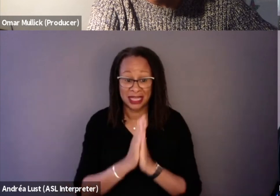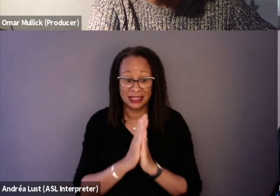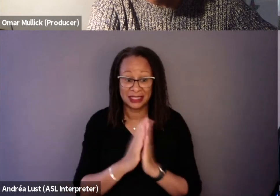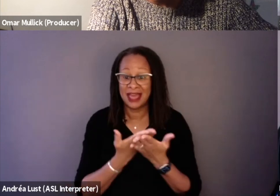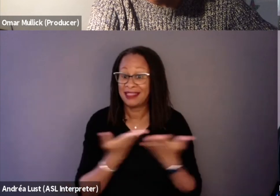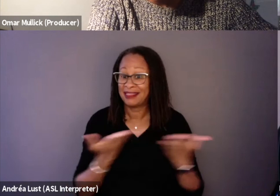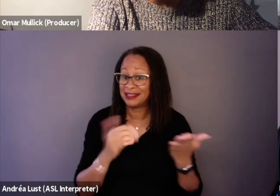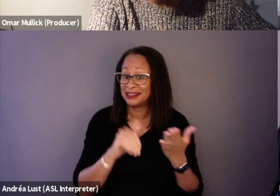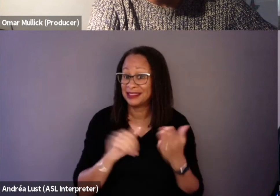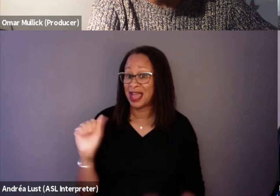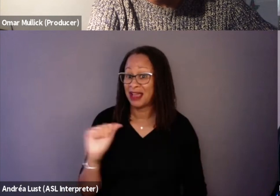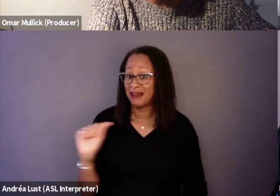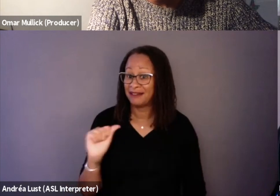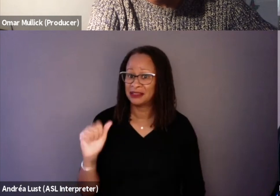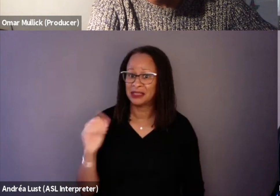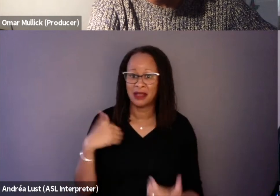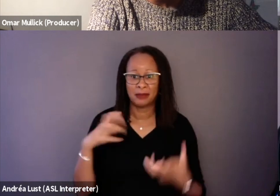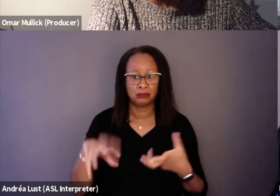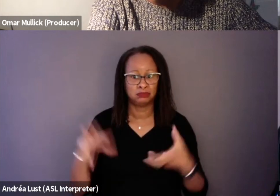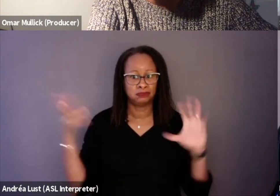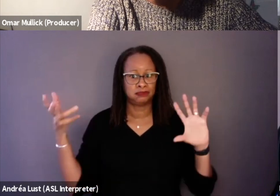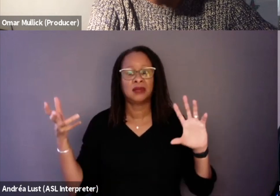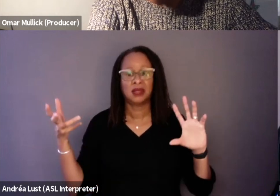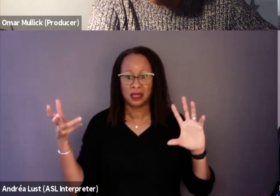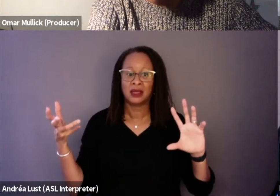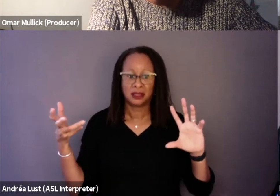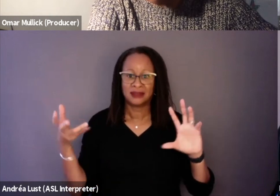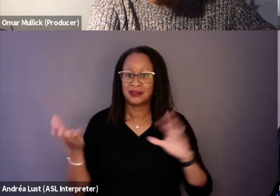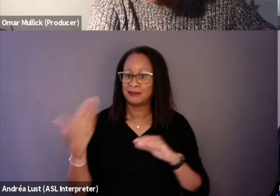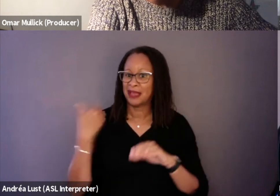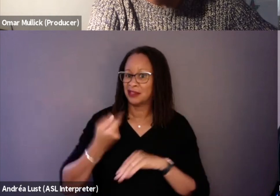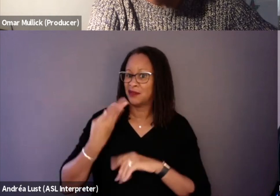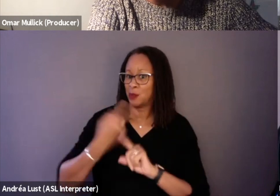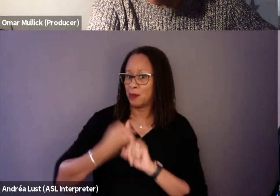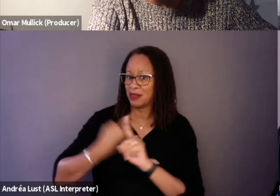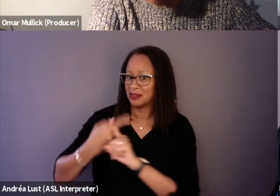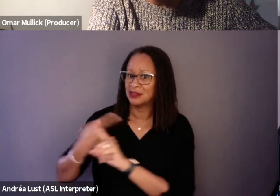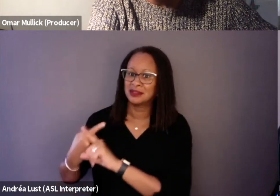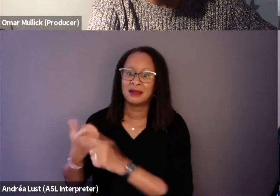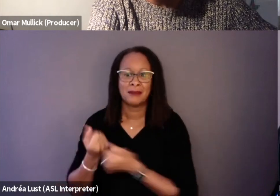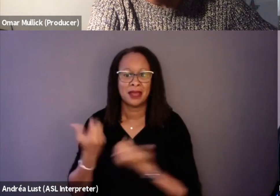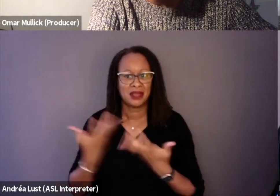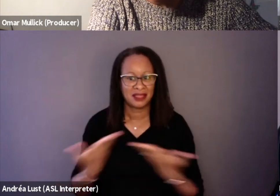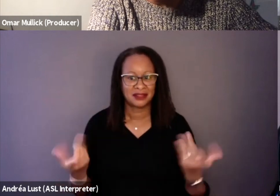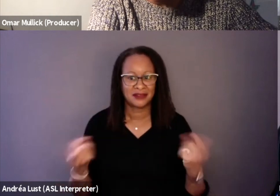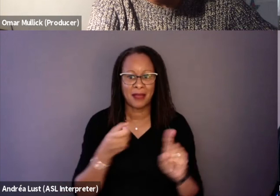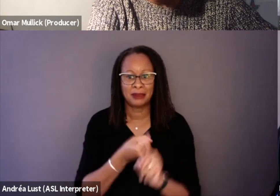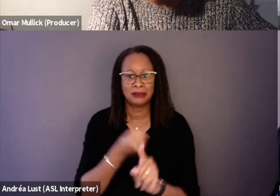Afghanistan have been tumultuous over the past months, and